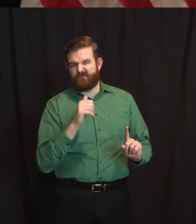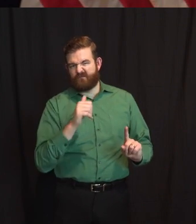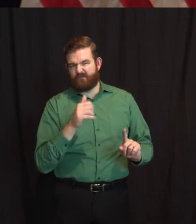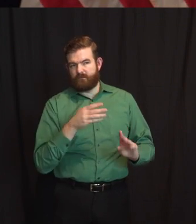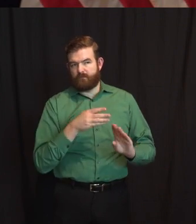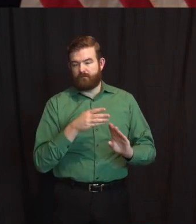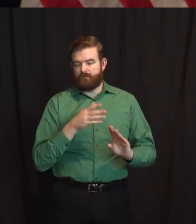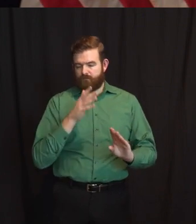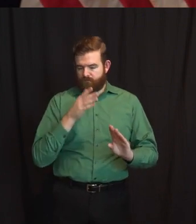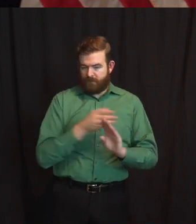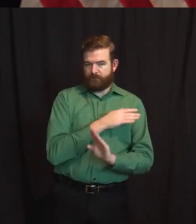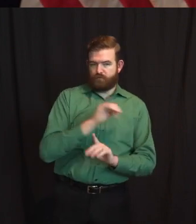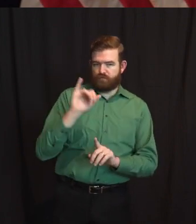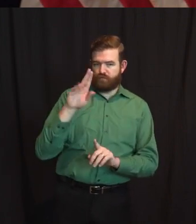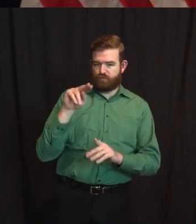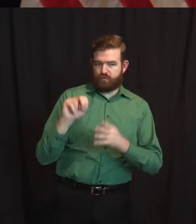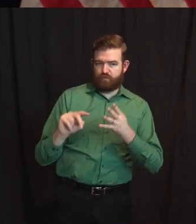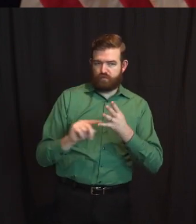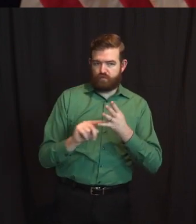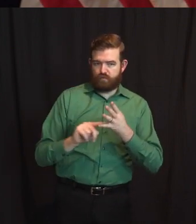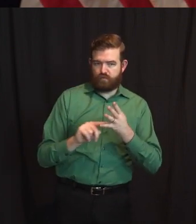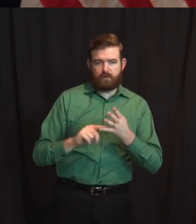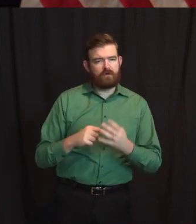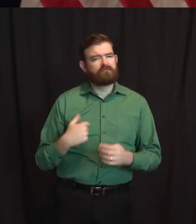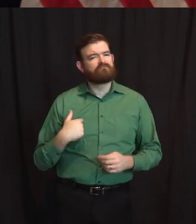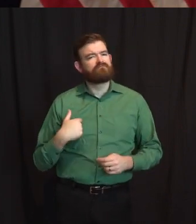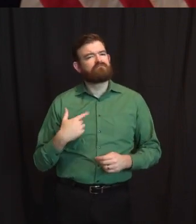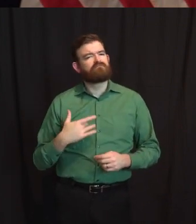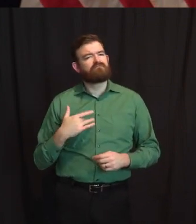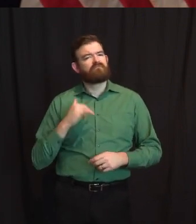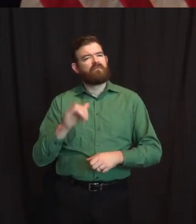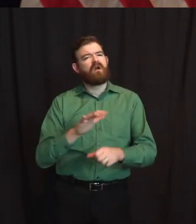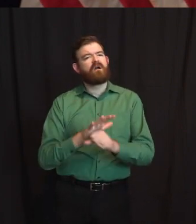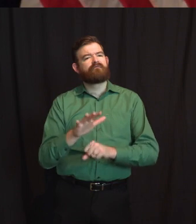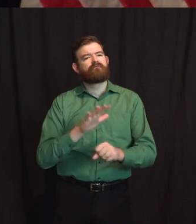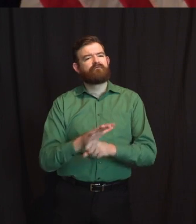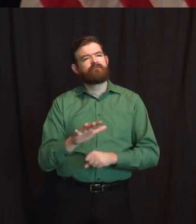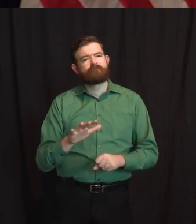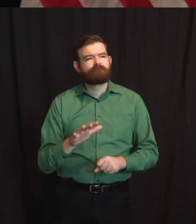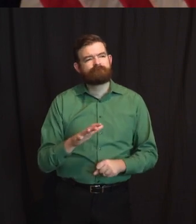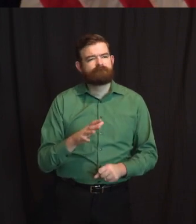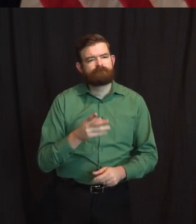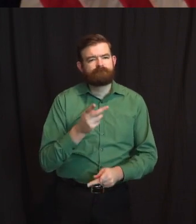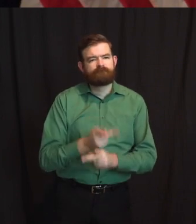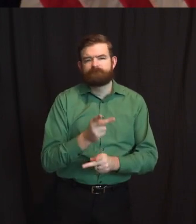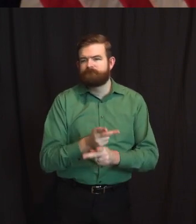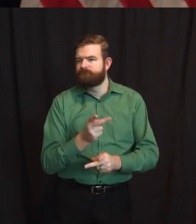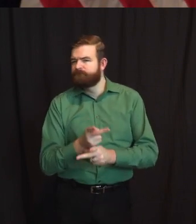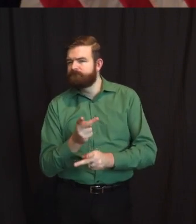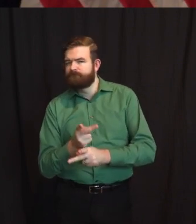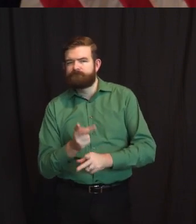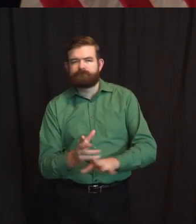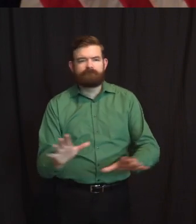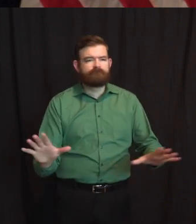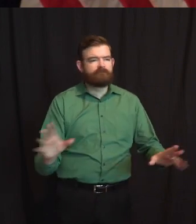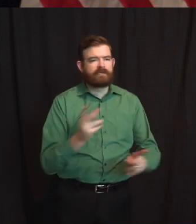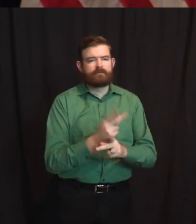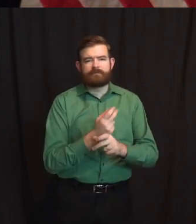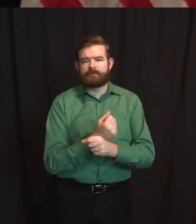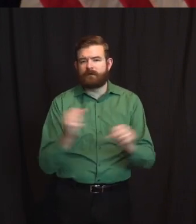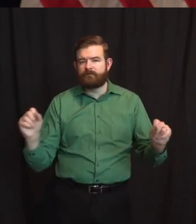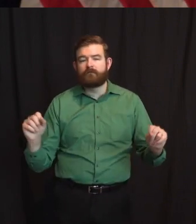enough to address the tiers of our major concerns. Number one, vulnerable communities, most